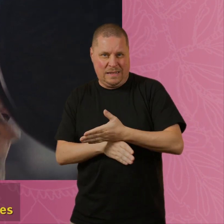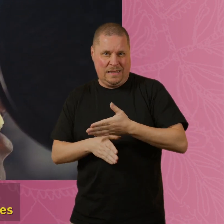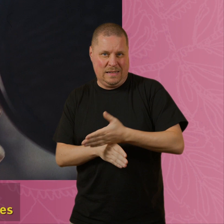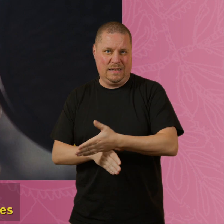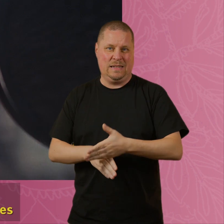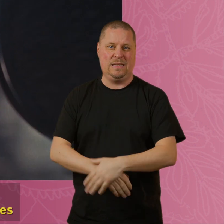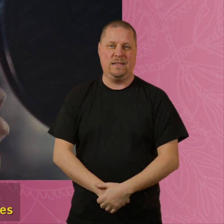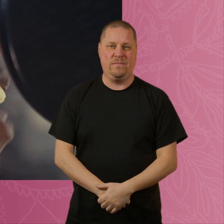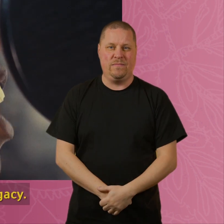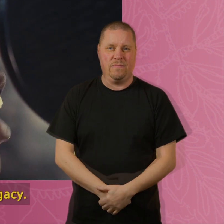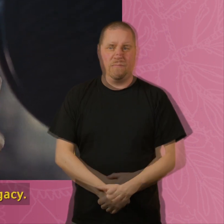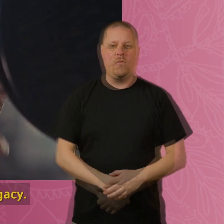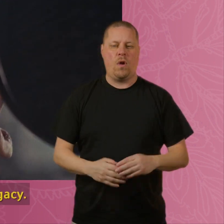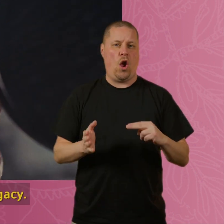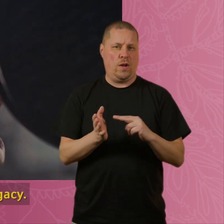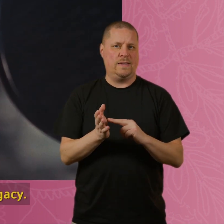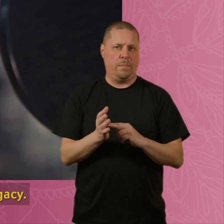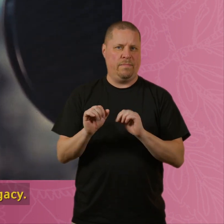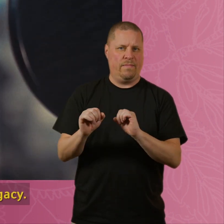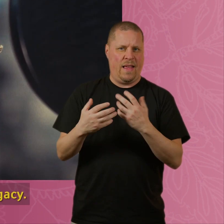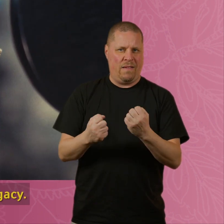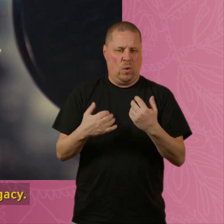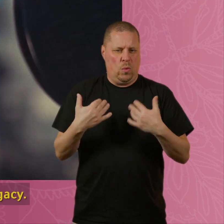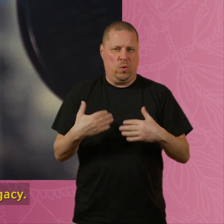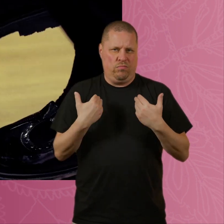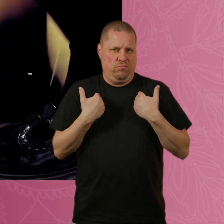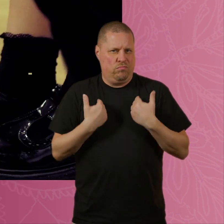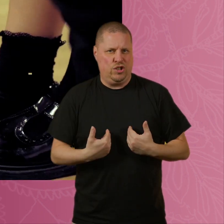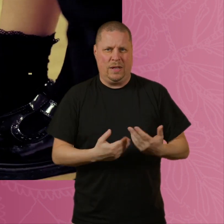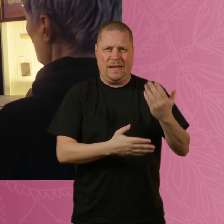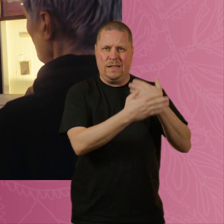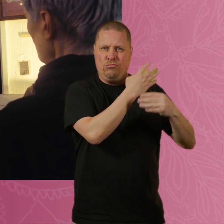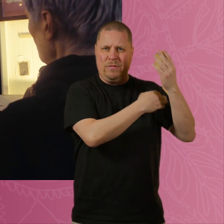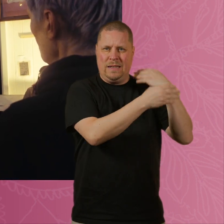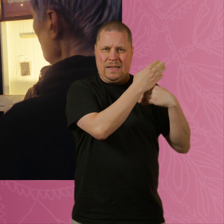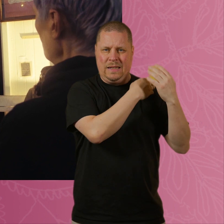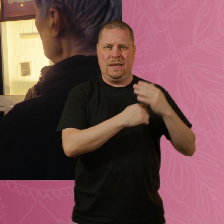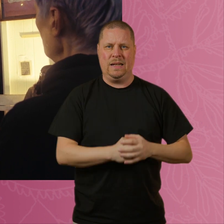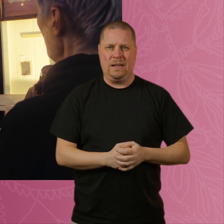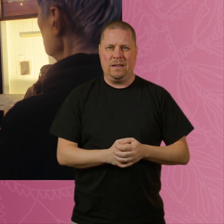weaving threads in our lives that leave a long-lasting legacy.